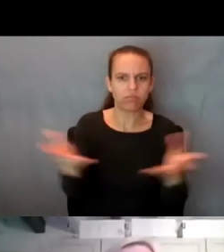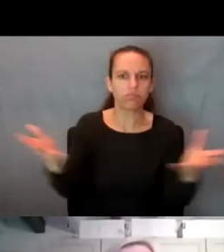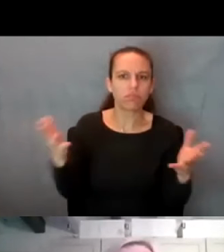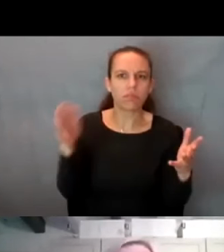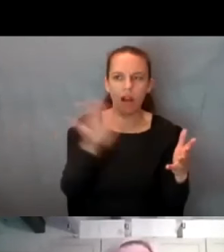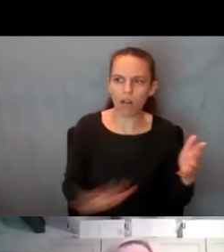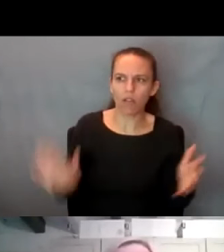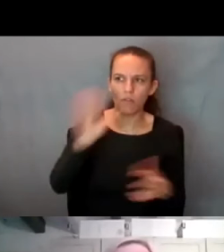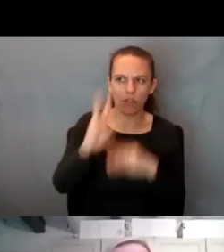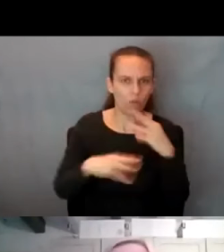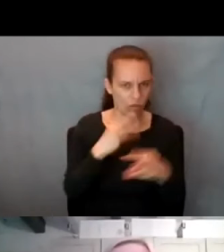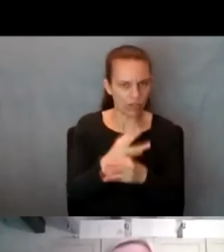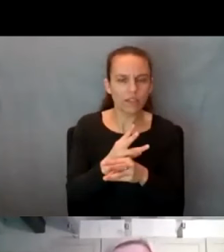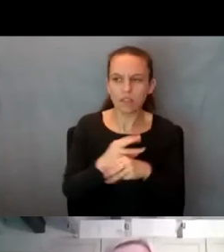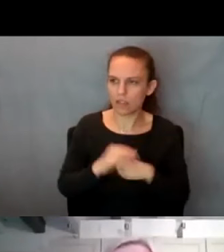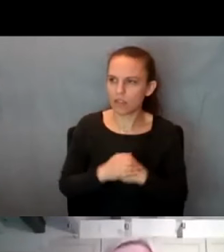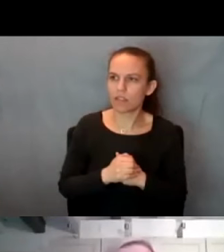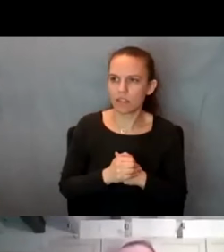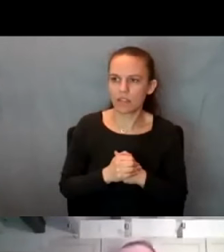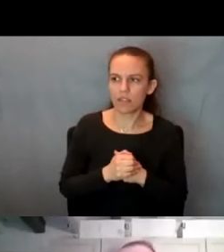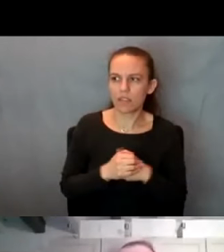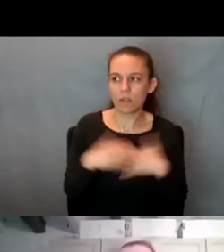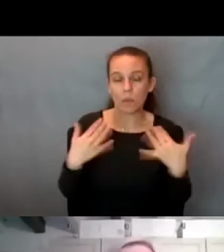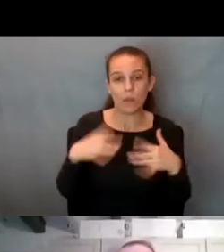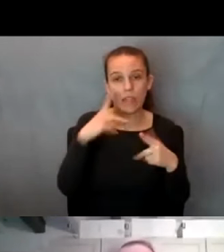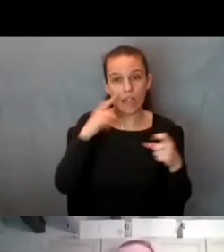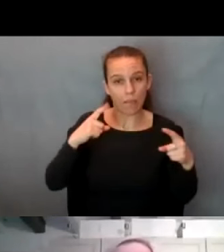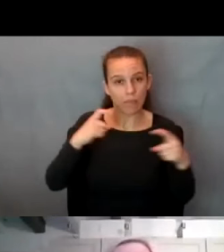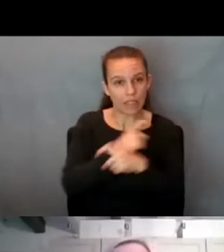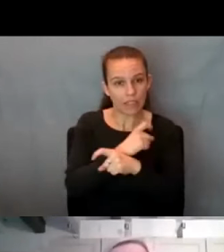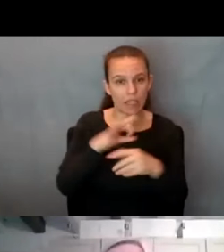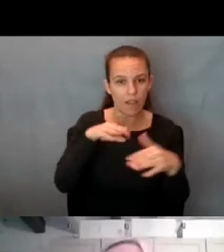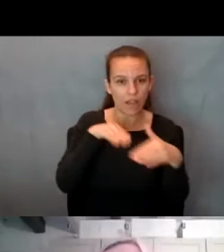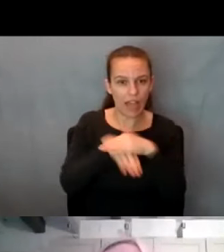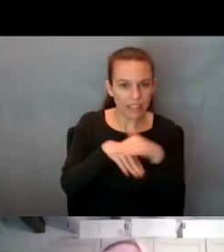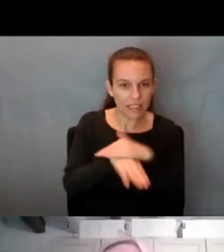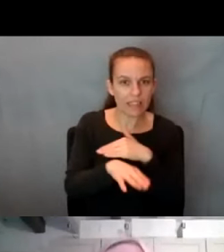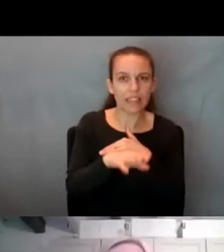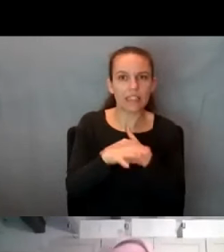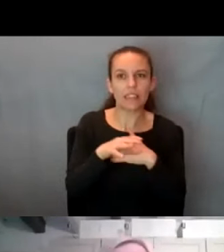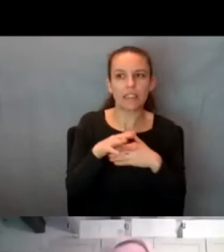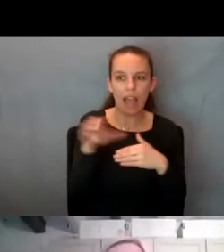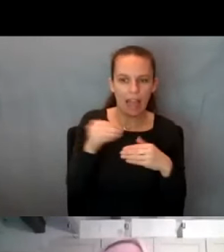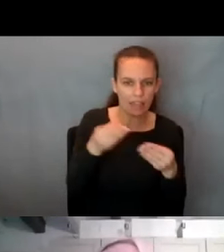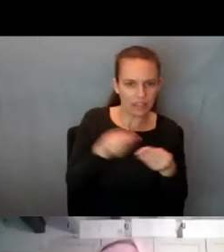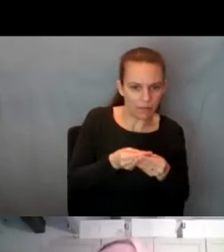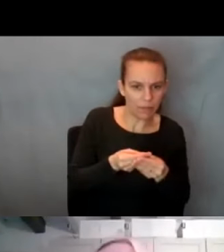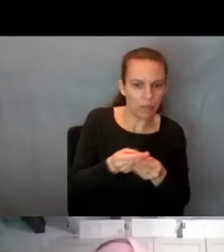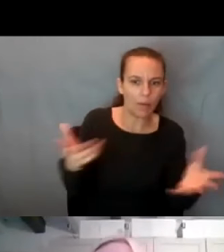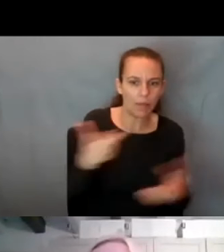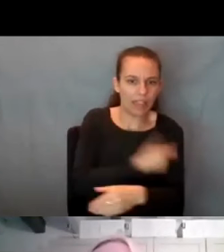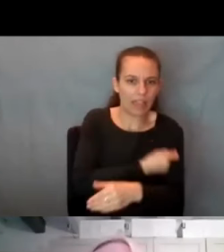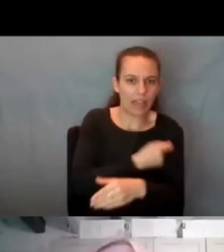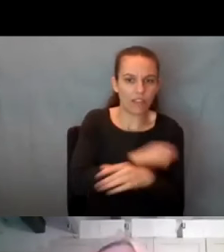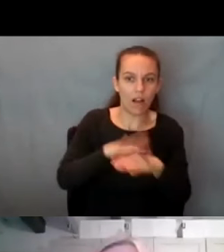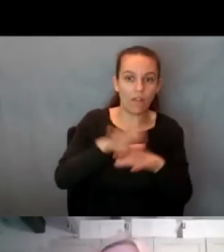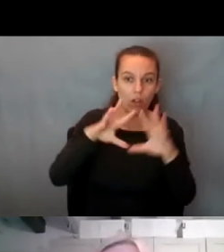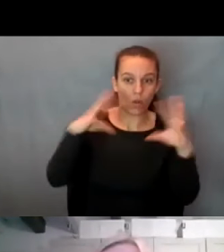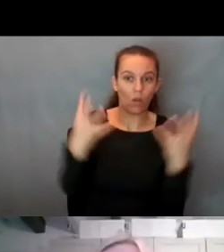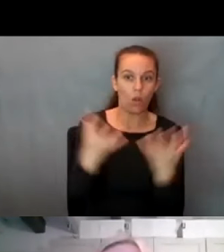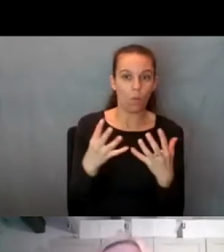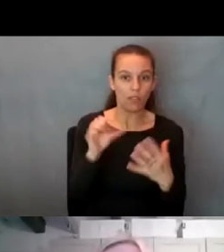world. The complexity of accessing and deployment of these vaccines globally can never be